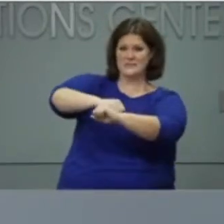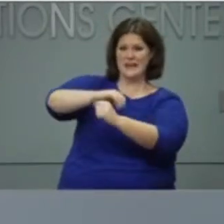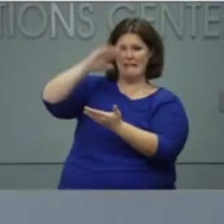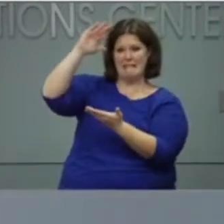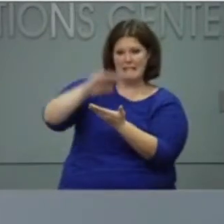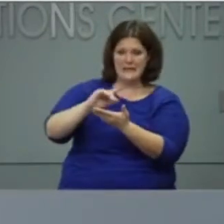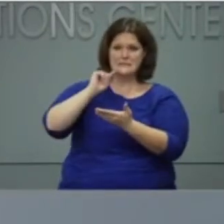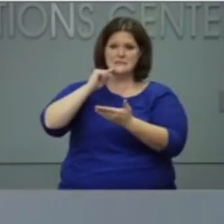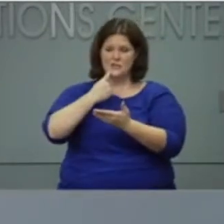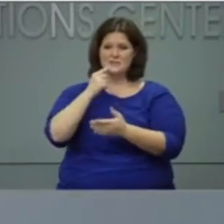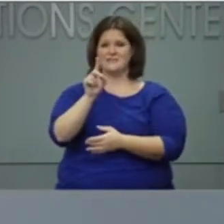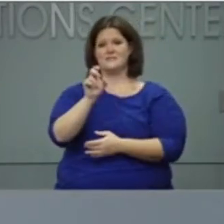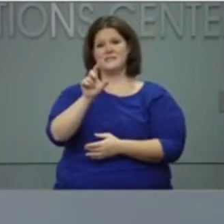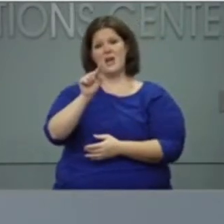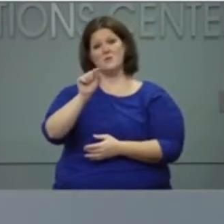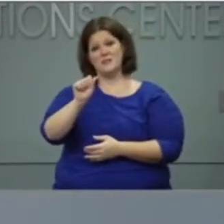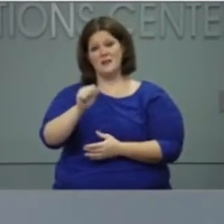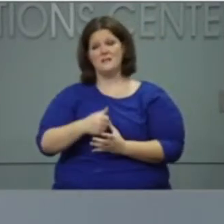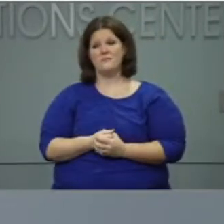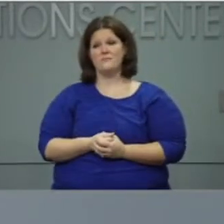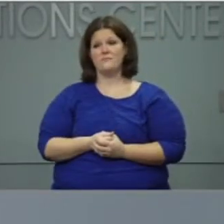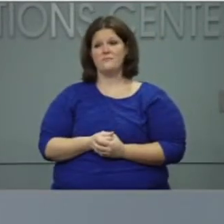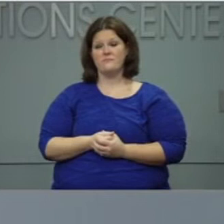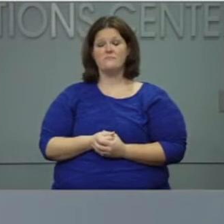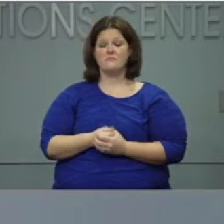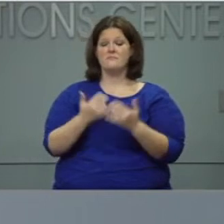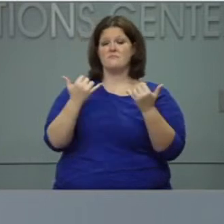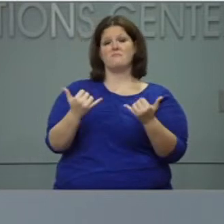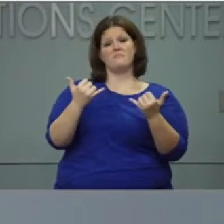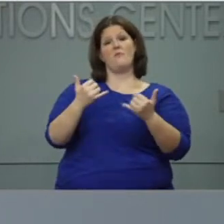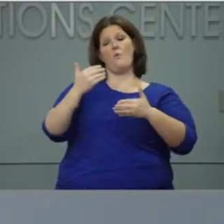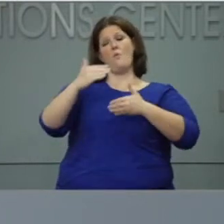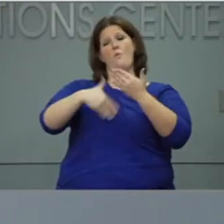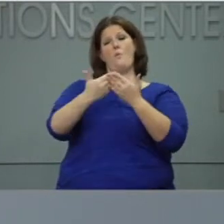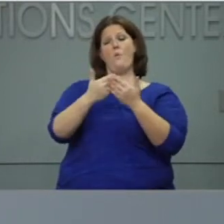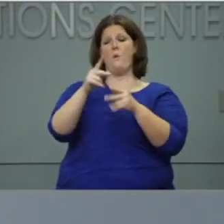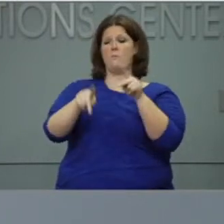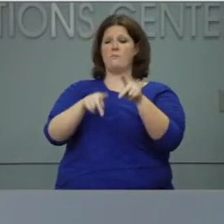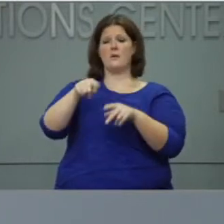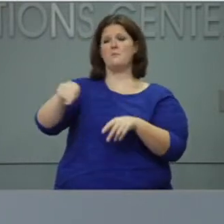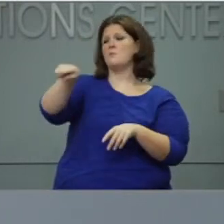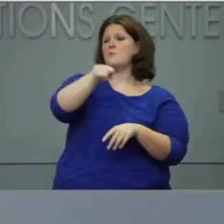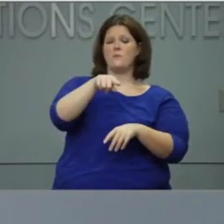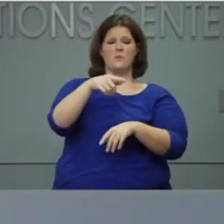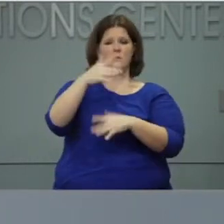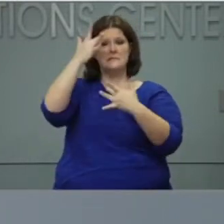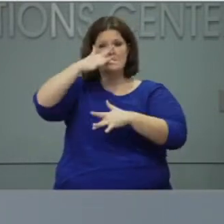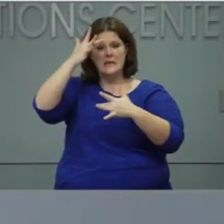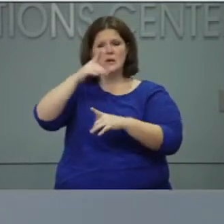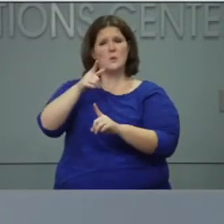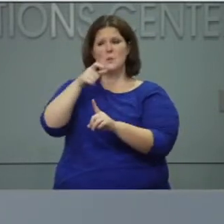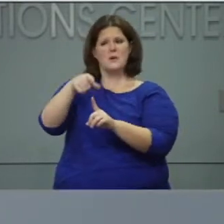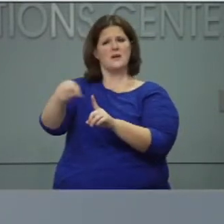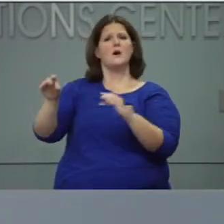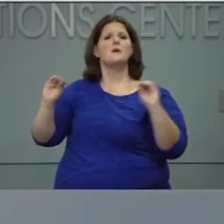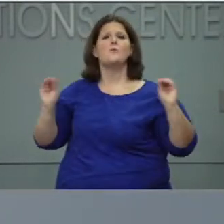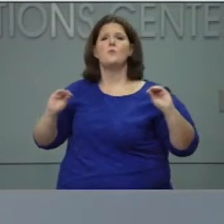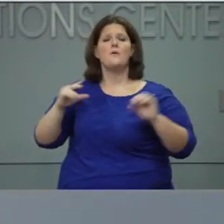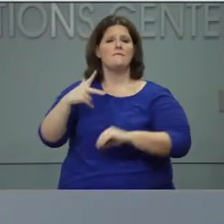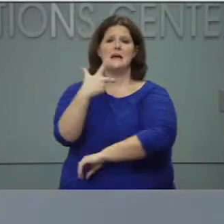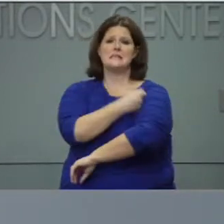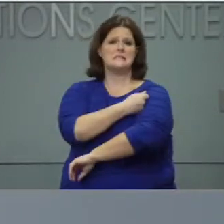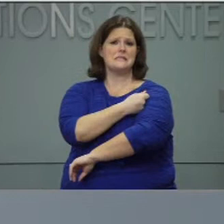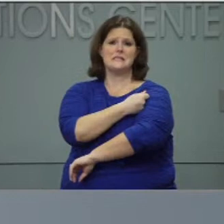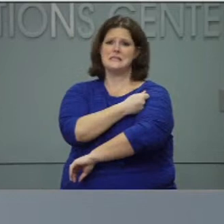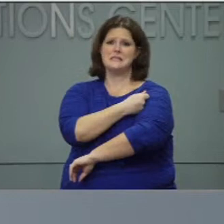cases of severe disease, hospitalization, and death continue to occur amongst those who are not yet vaccinated at all.